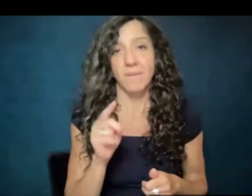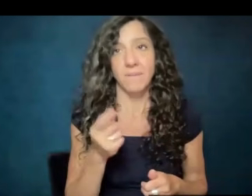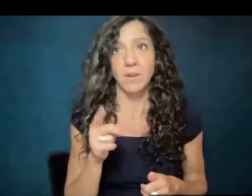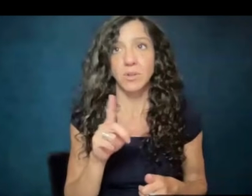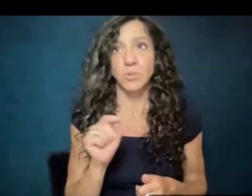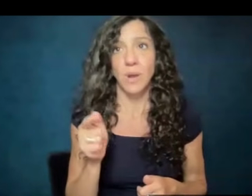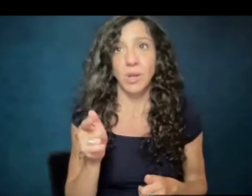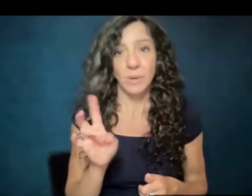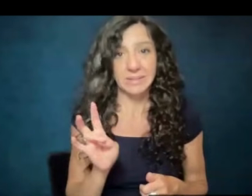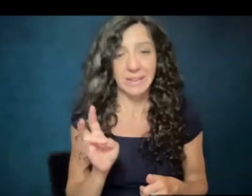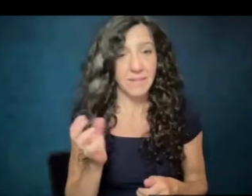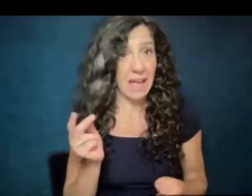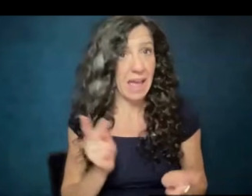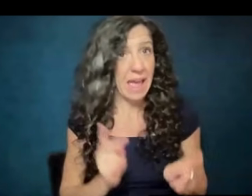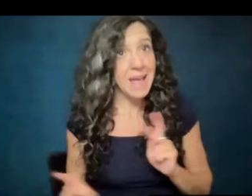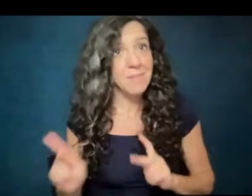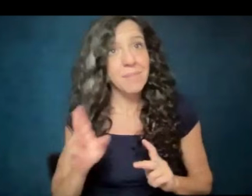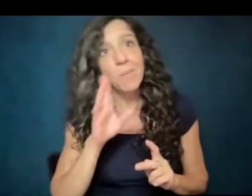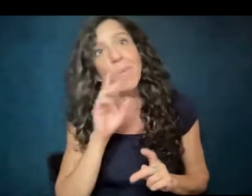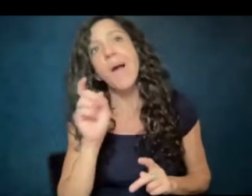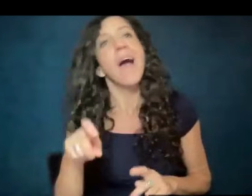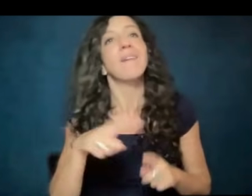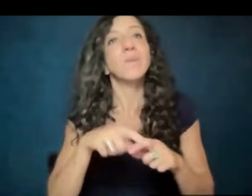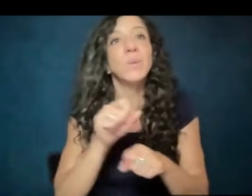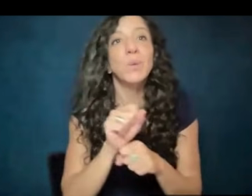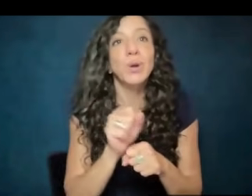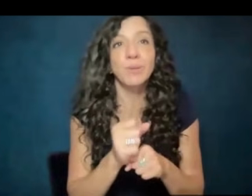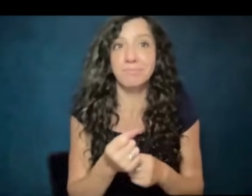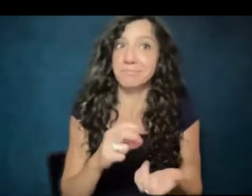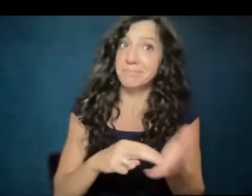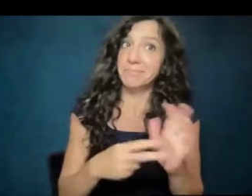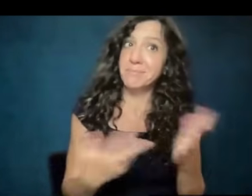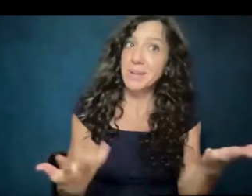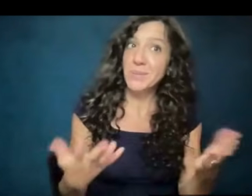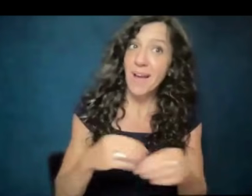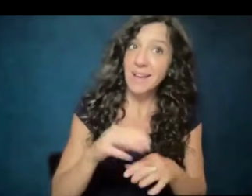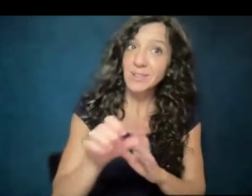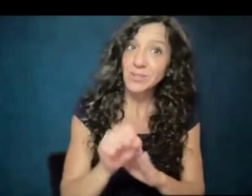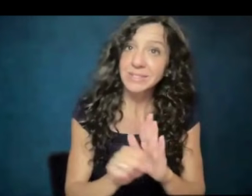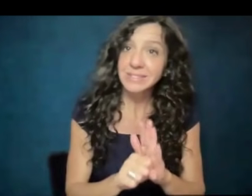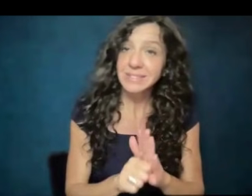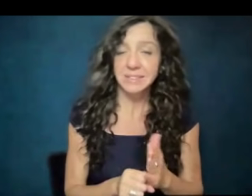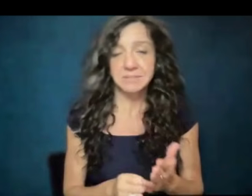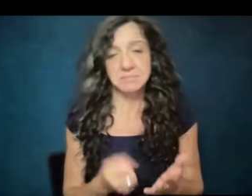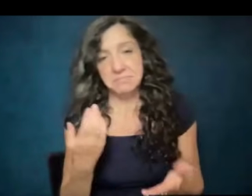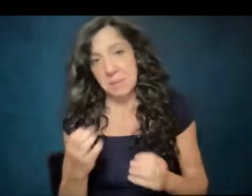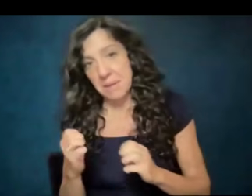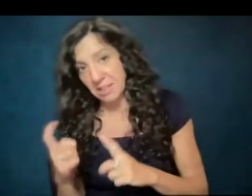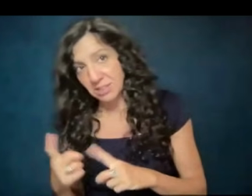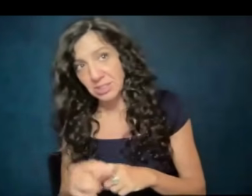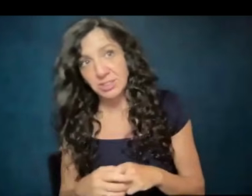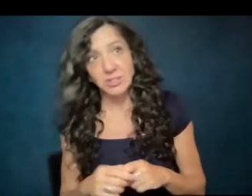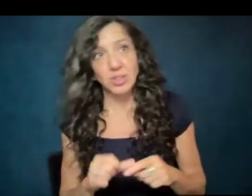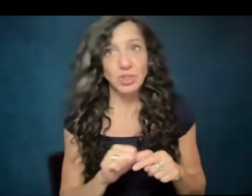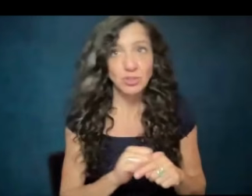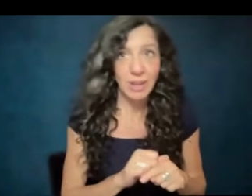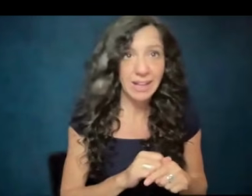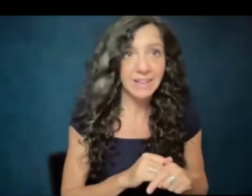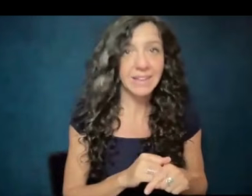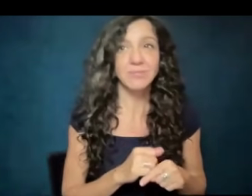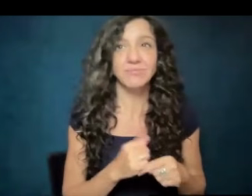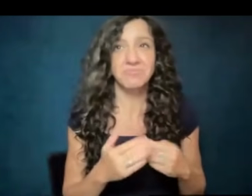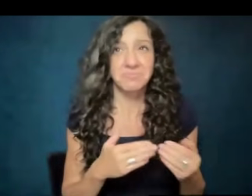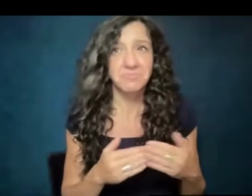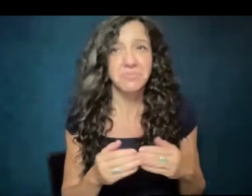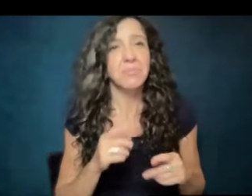And people are going to have to be working, whatever that means in your state. It could mean education, could mean training. It's